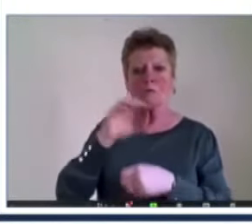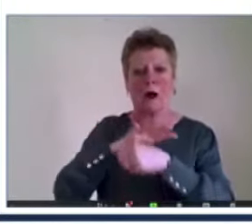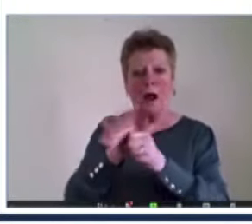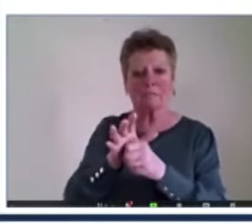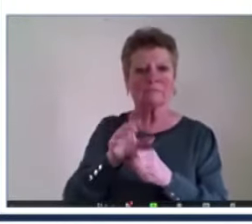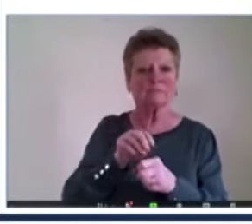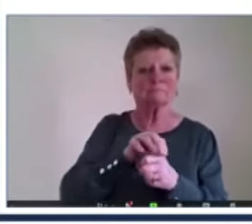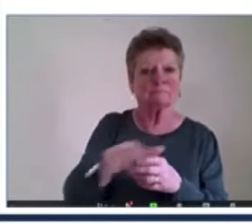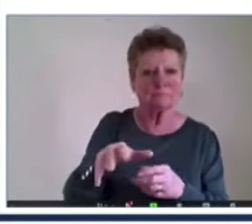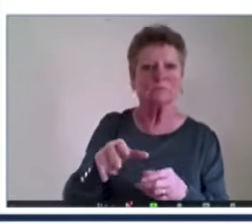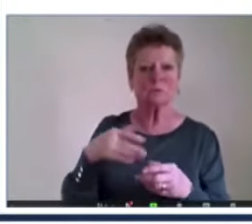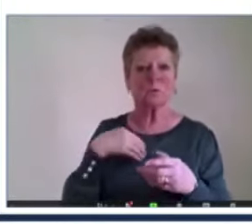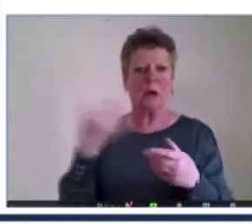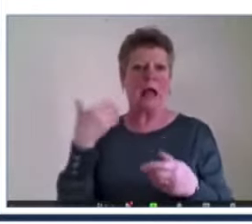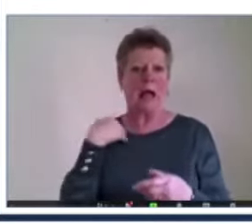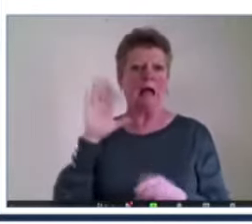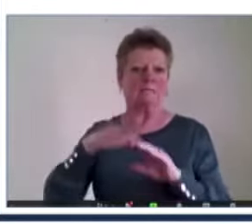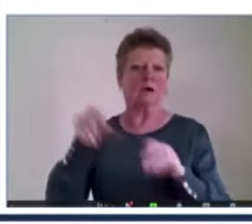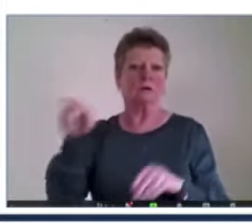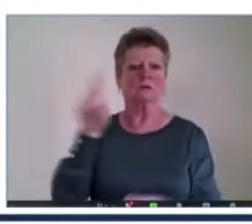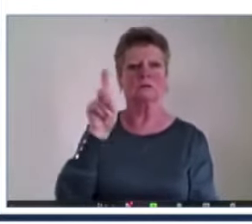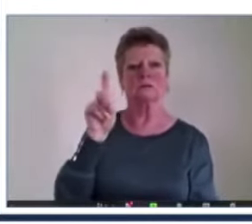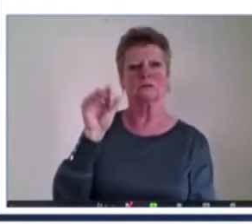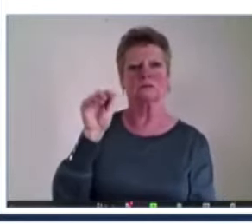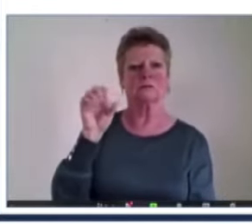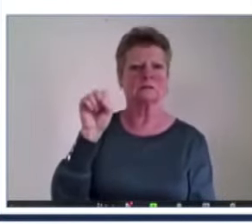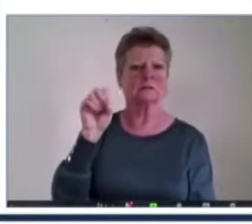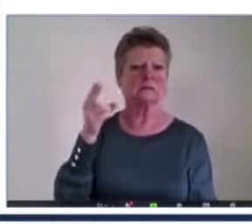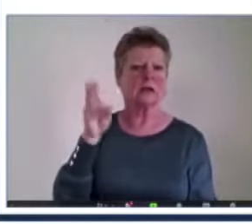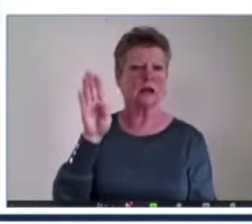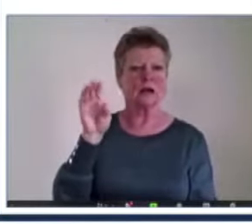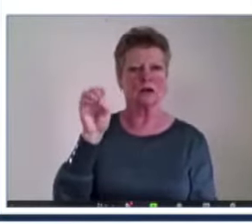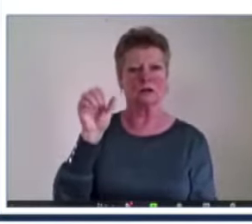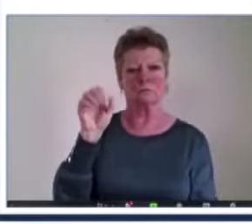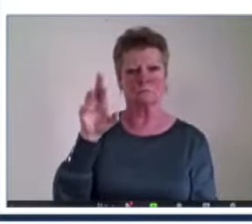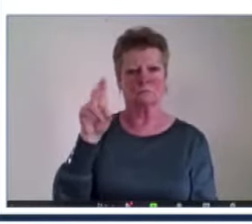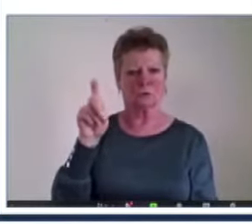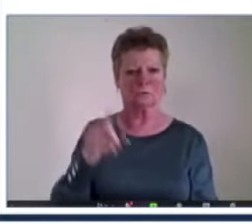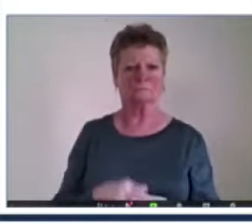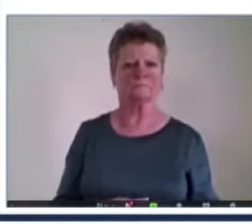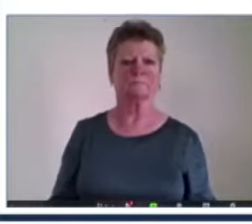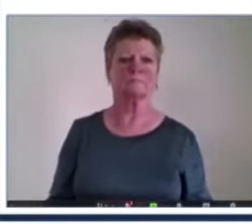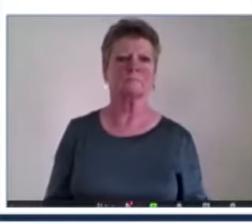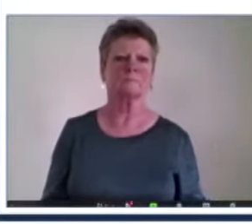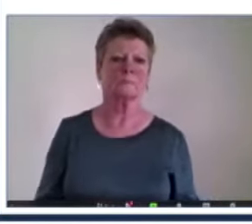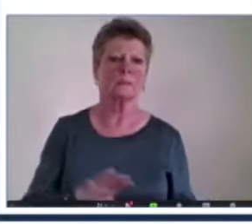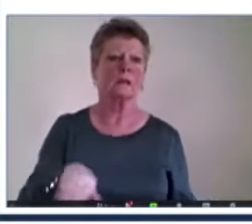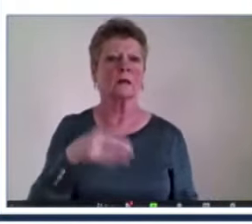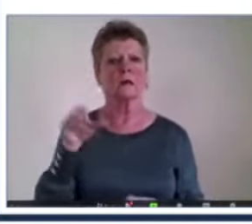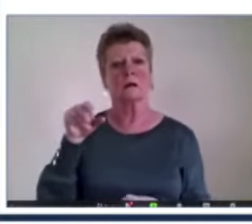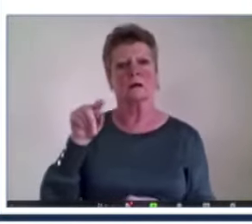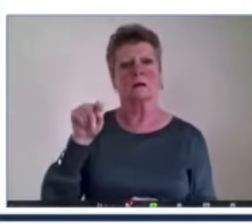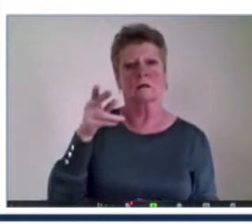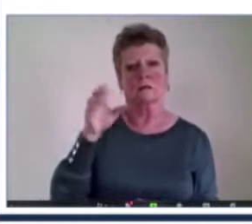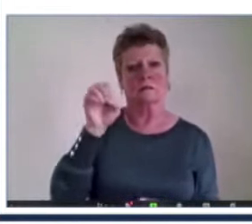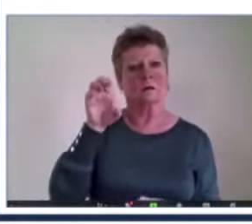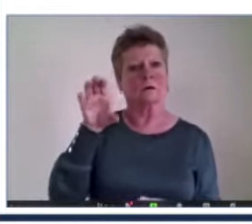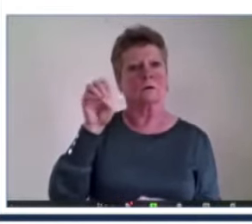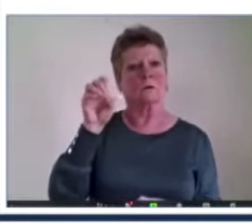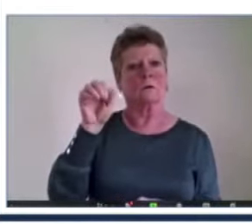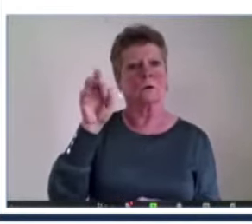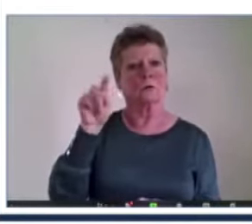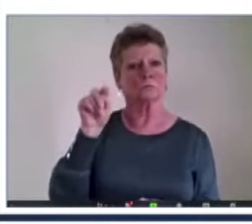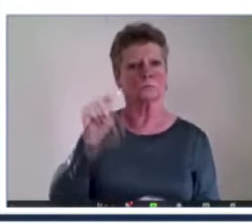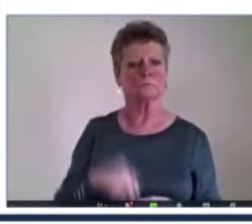our dashboard. Next, we'll go to Lindsay Armstrong with the Coast. Go ahead, Lindsay. Thank you very much, Marla.